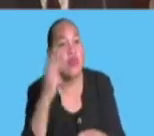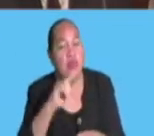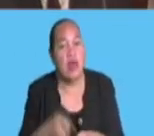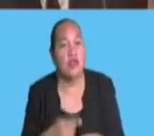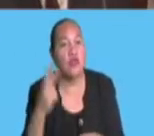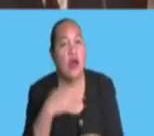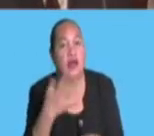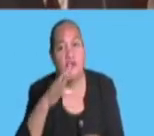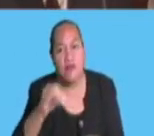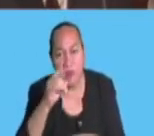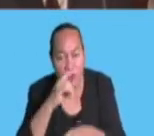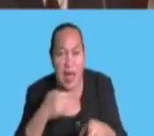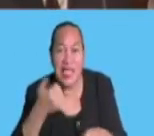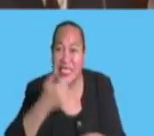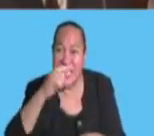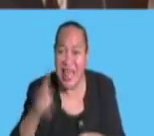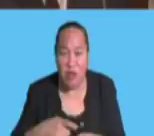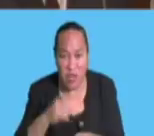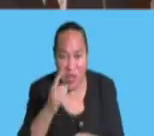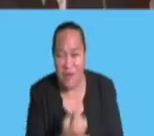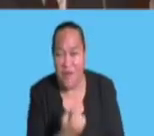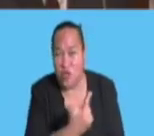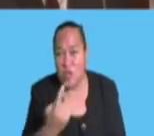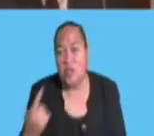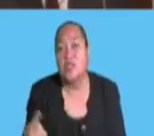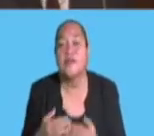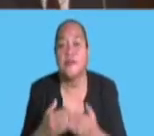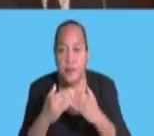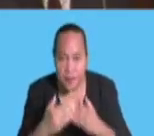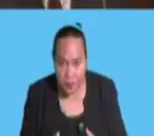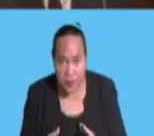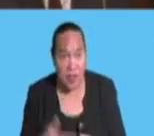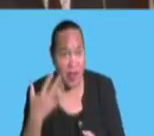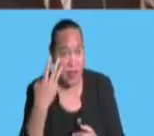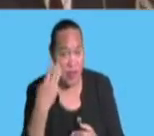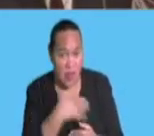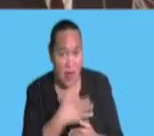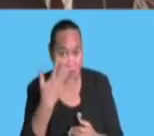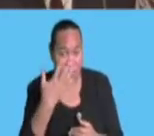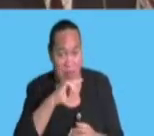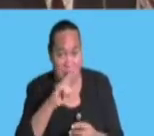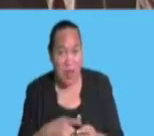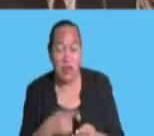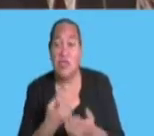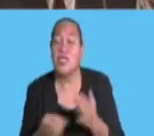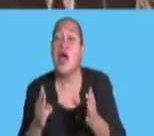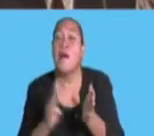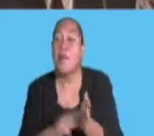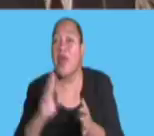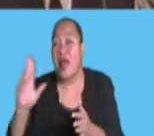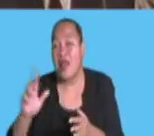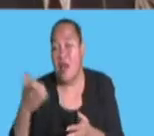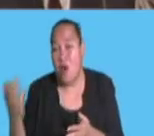3,253 homes and 16,000 individuals. $350,000 will be spent on upgrading the biofuel mills at Moala and Matuku.